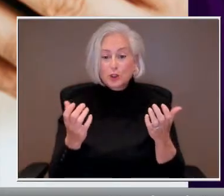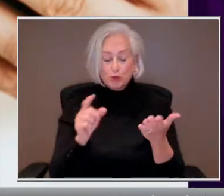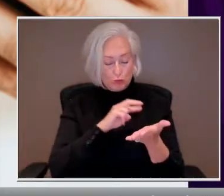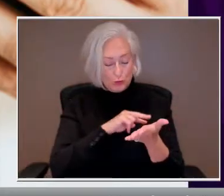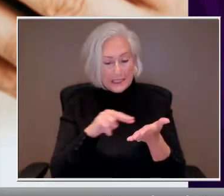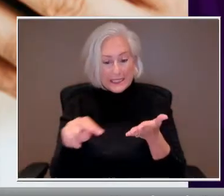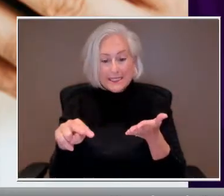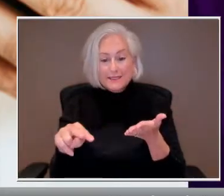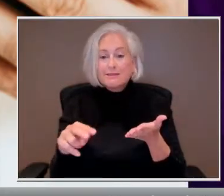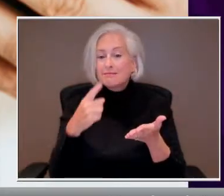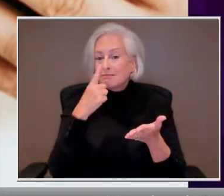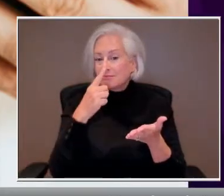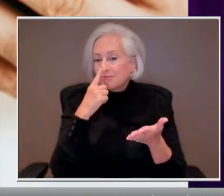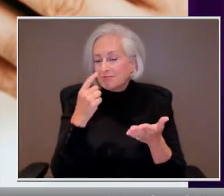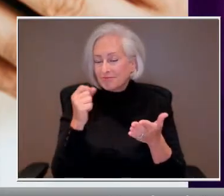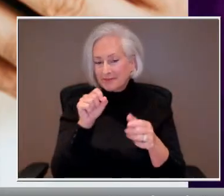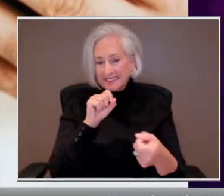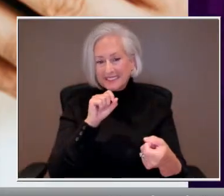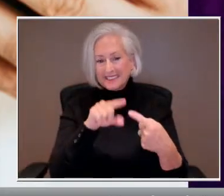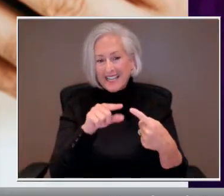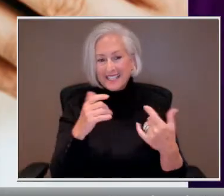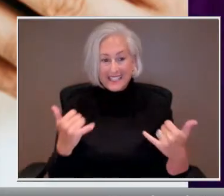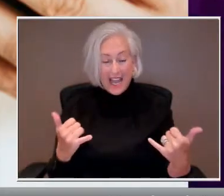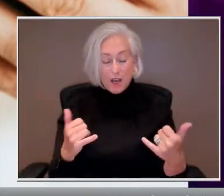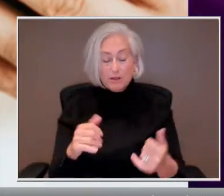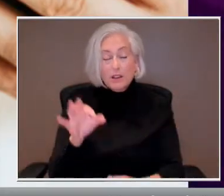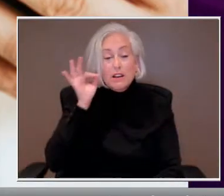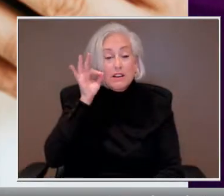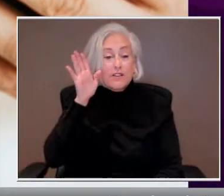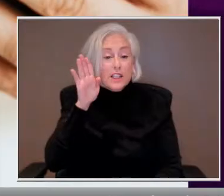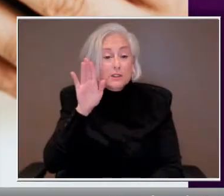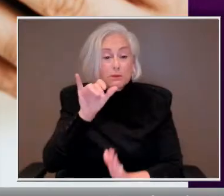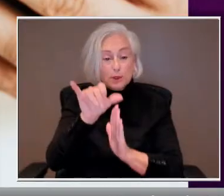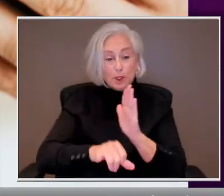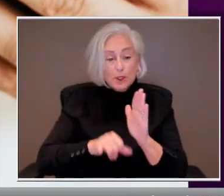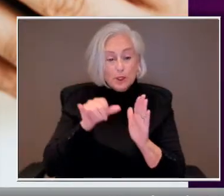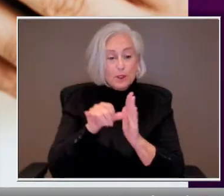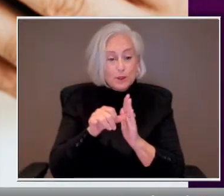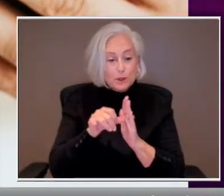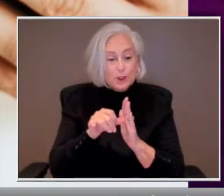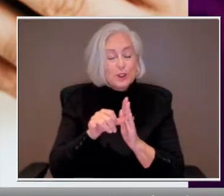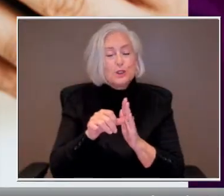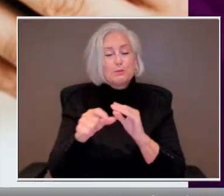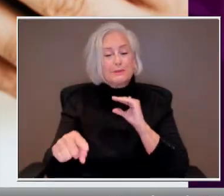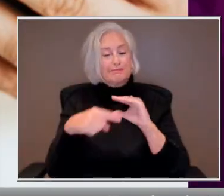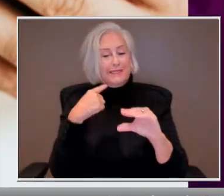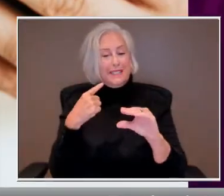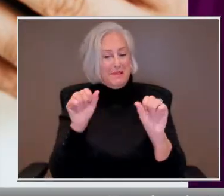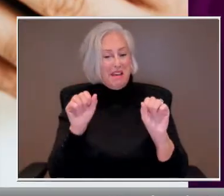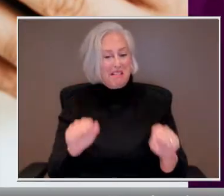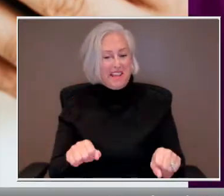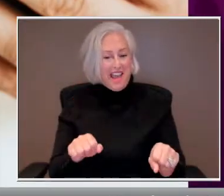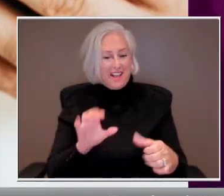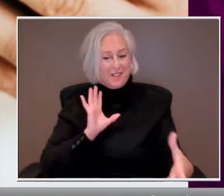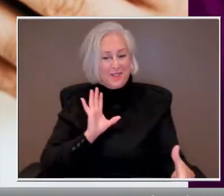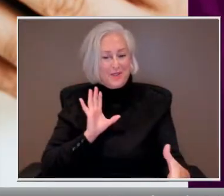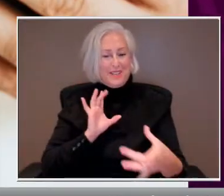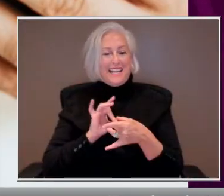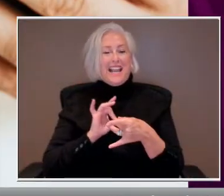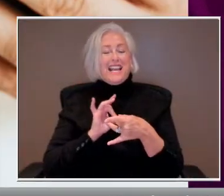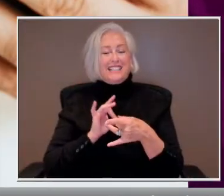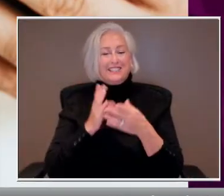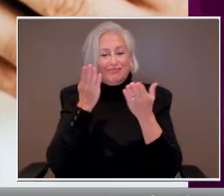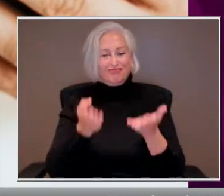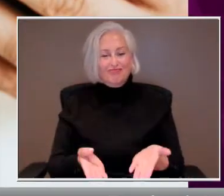send it to us right now on YouTube, Facebook, or the All Things Heart email. All the links on how you can connect with us in real time are right here on